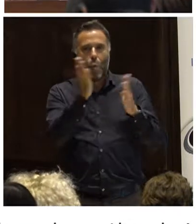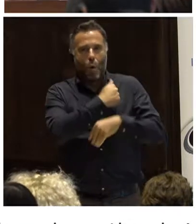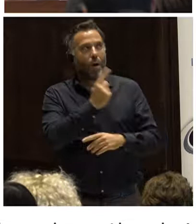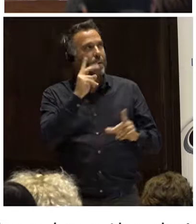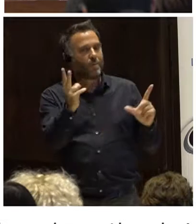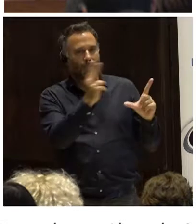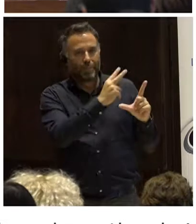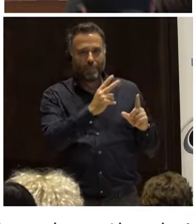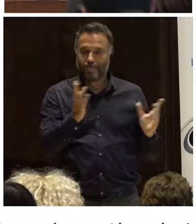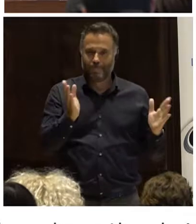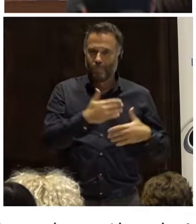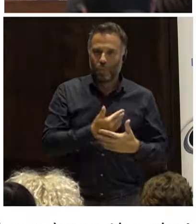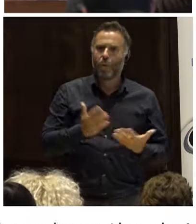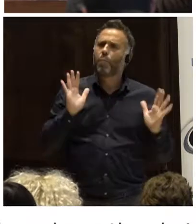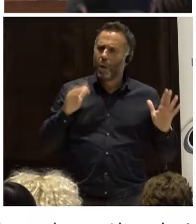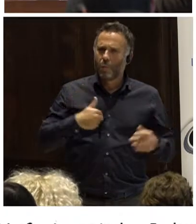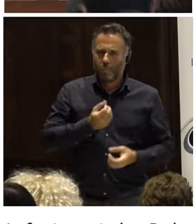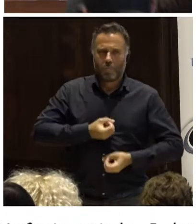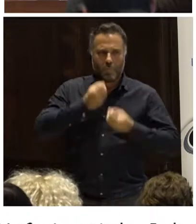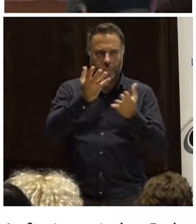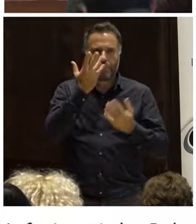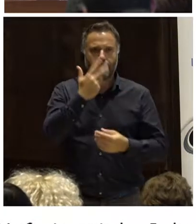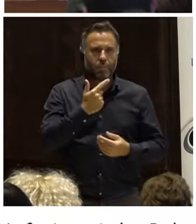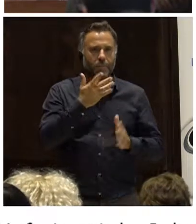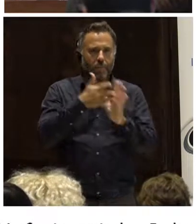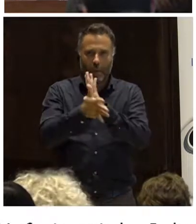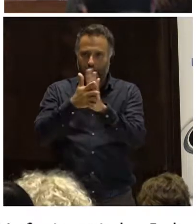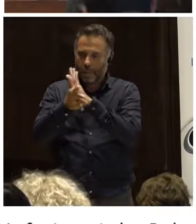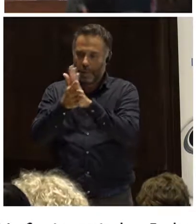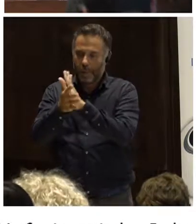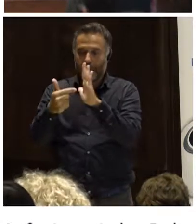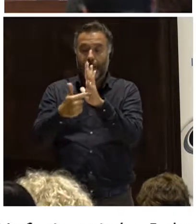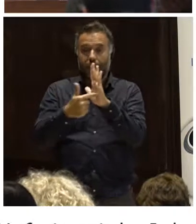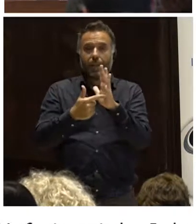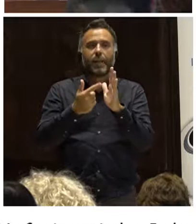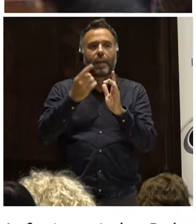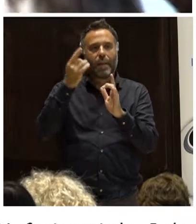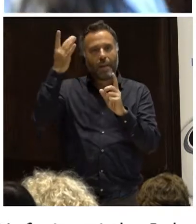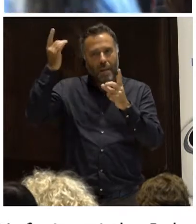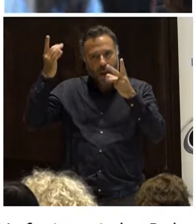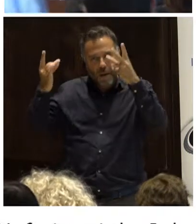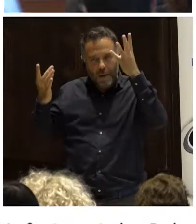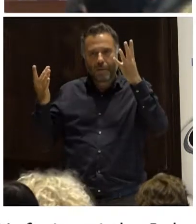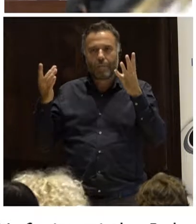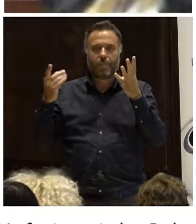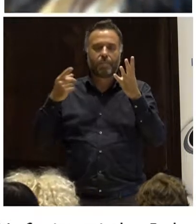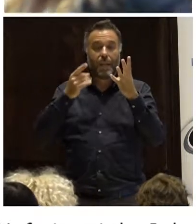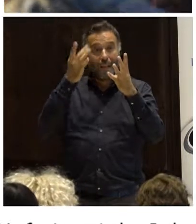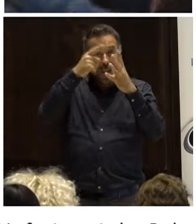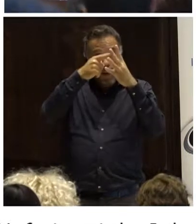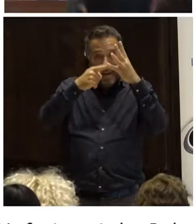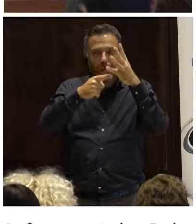would like to speak about some ideas, the ideas that were at the basis when we started. So